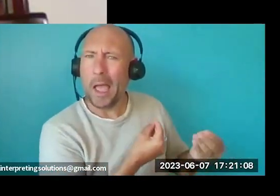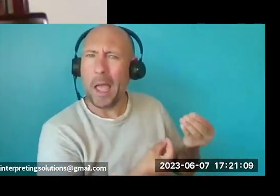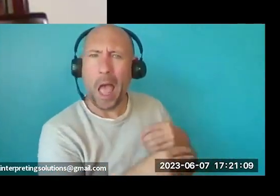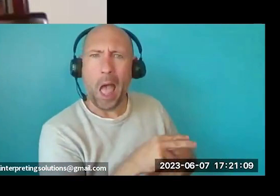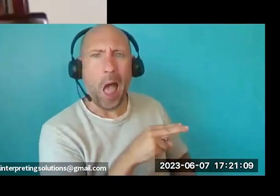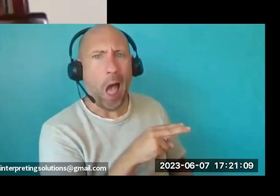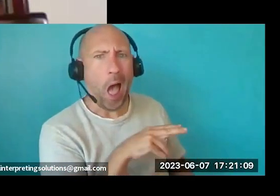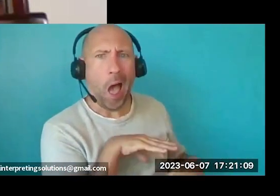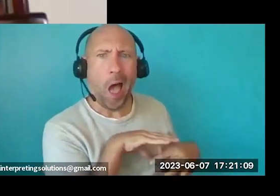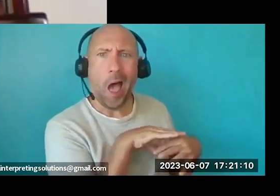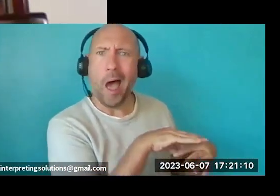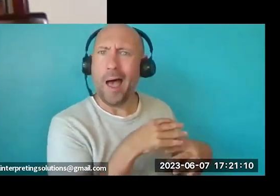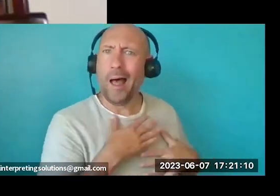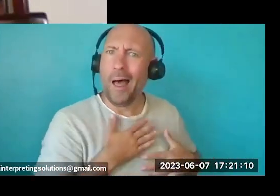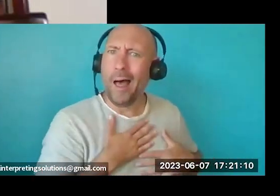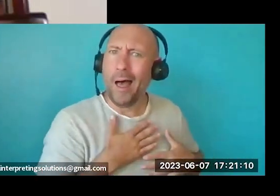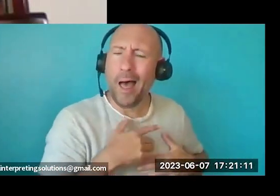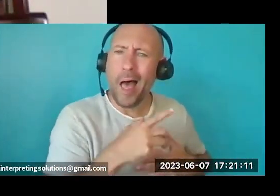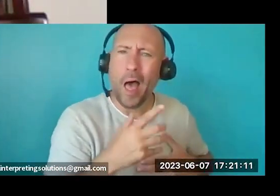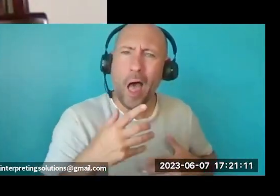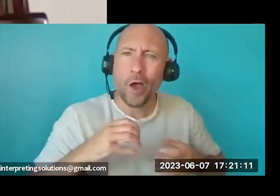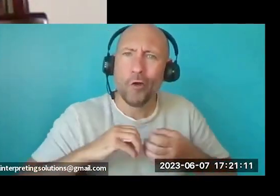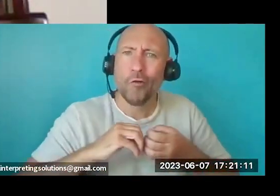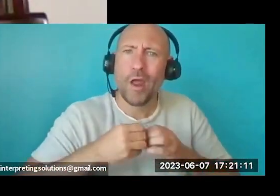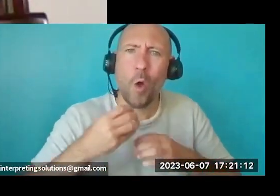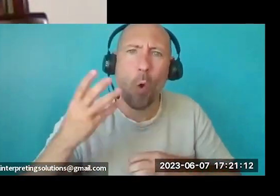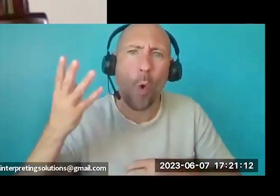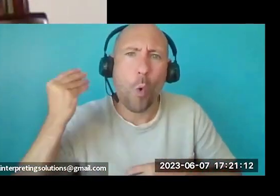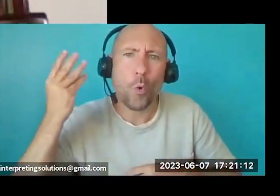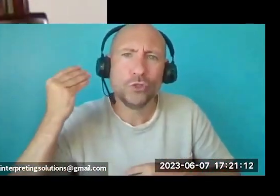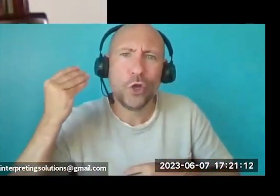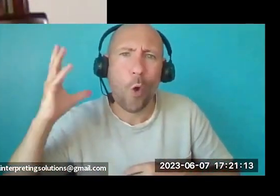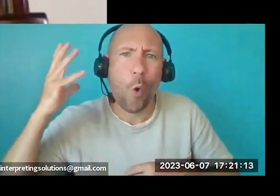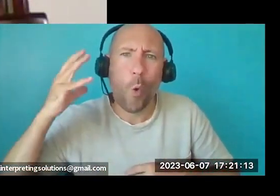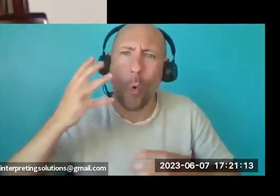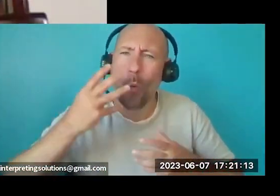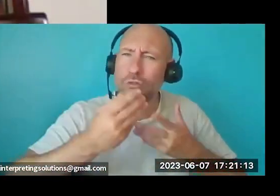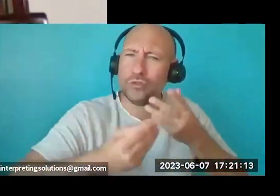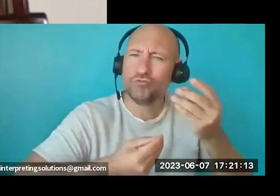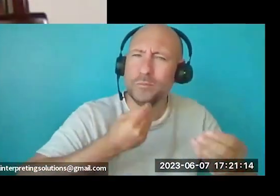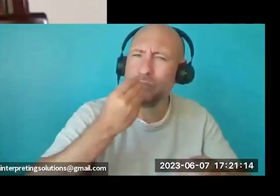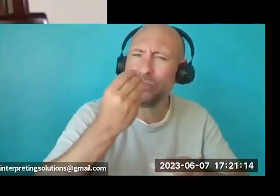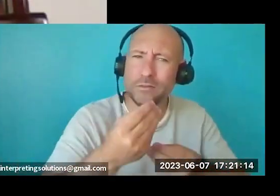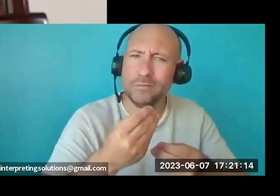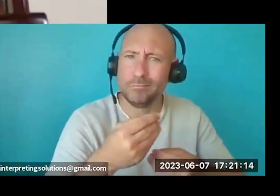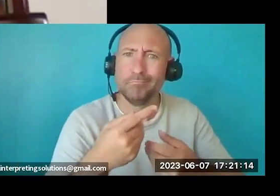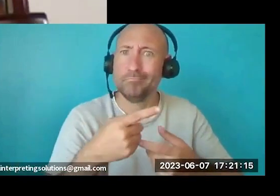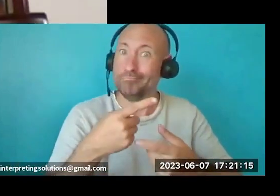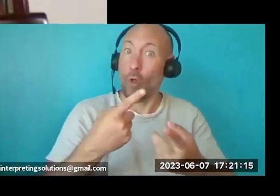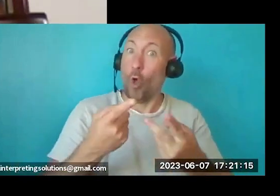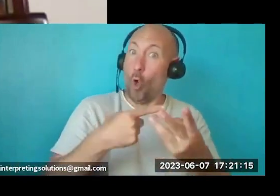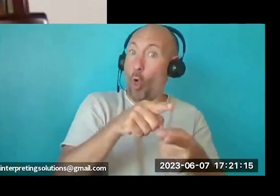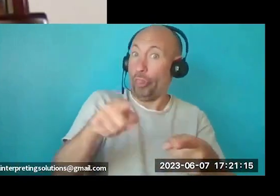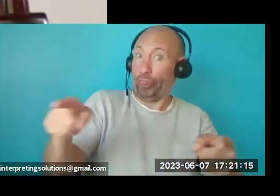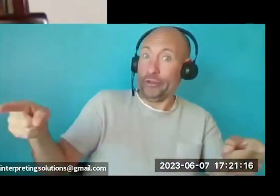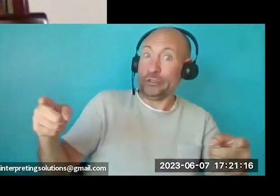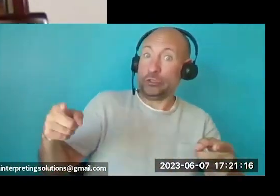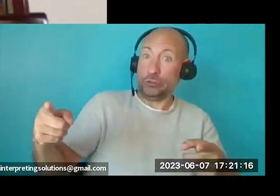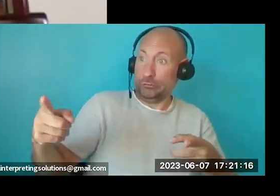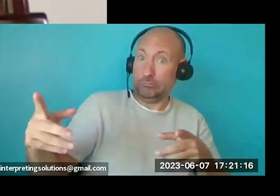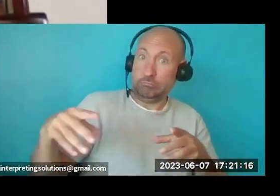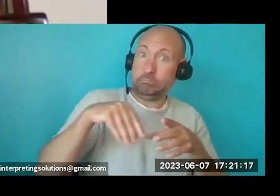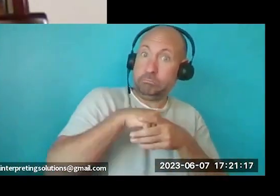liked it so much. And others also enjoyed it so much in Florence